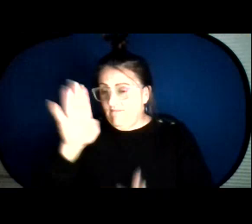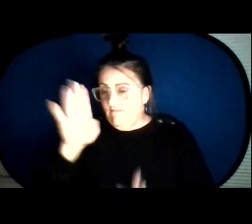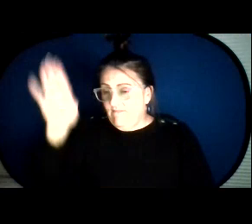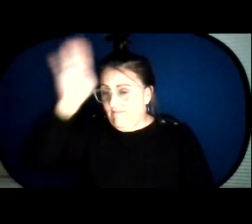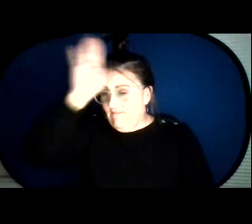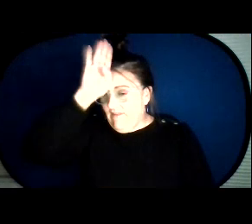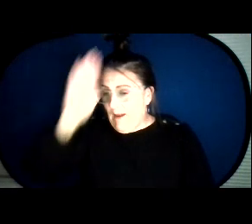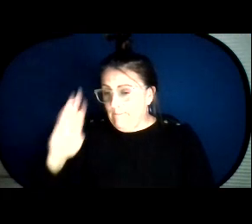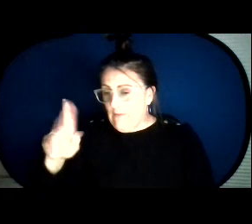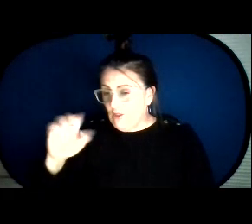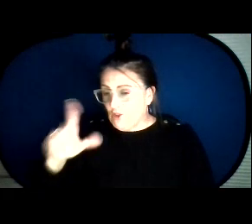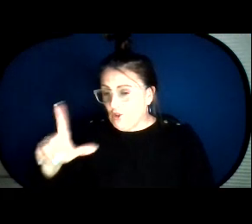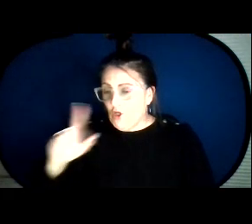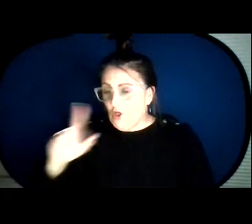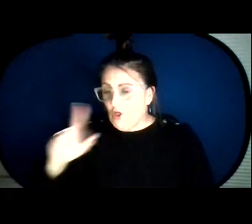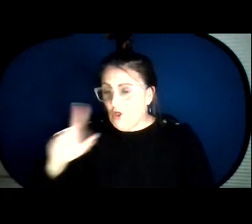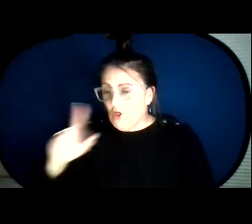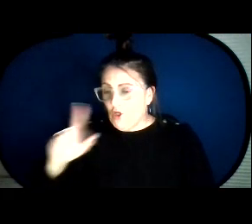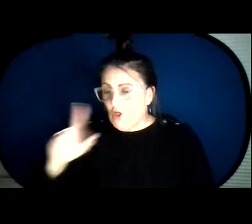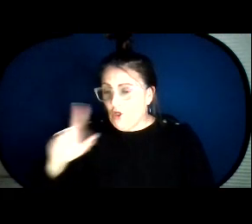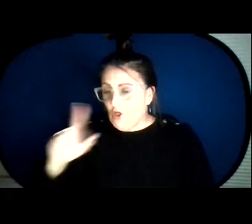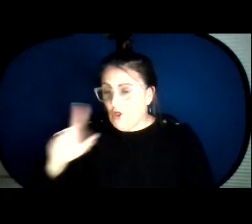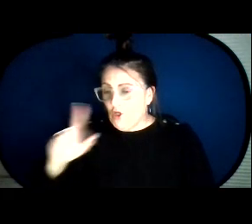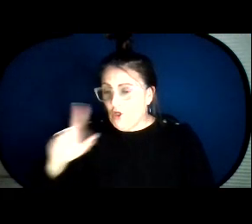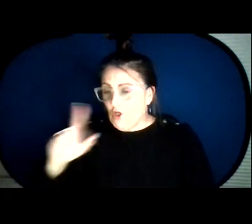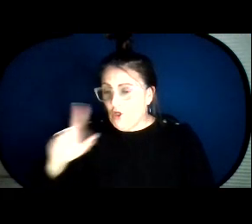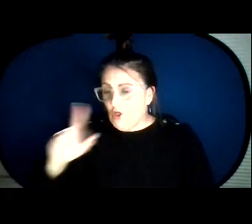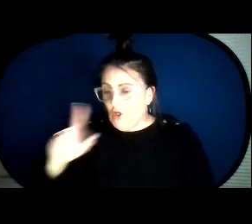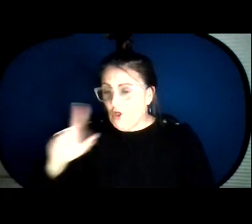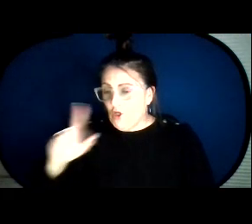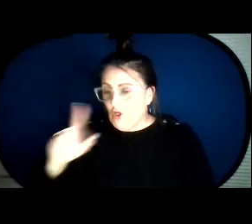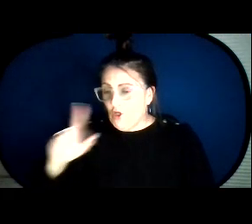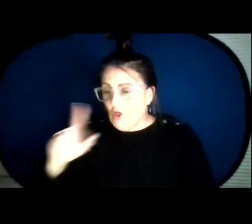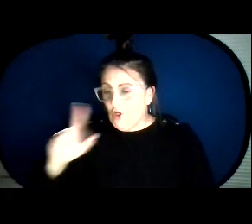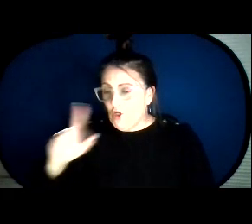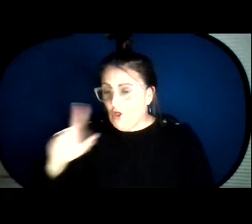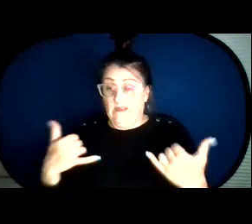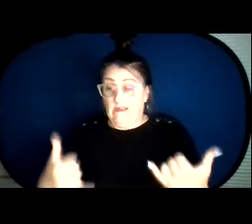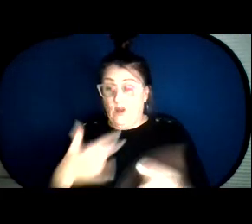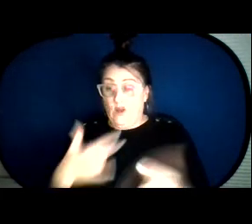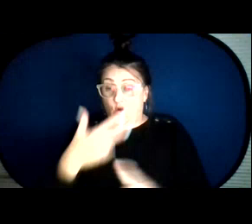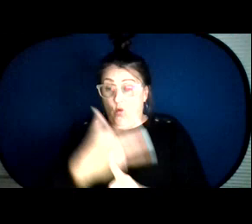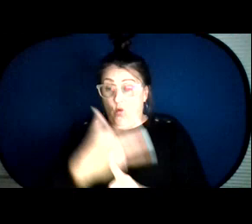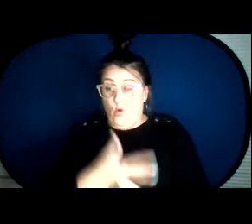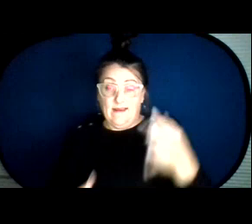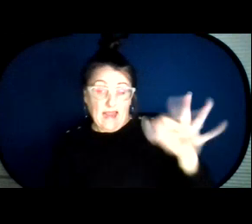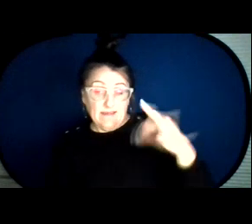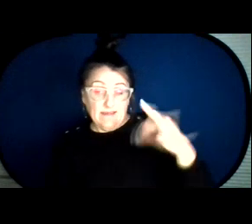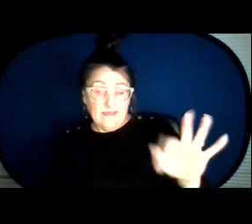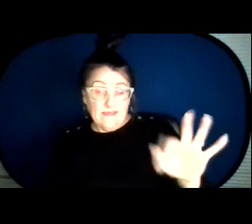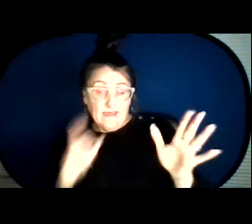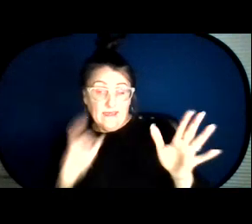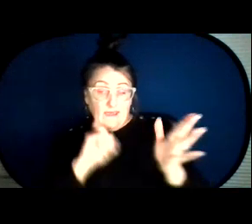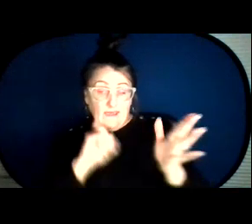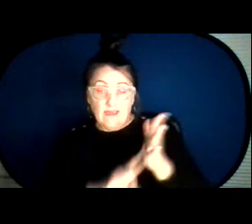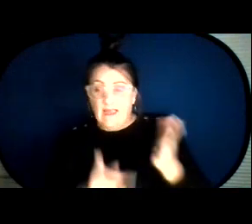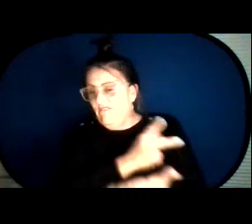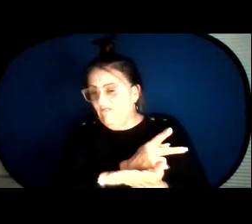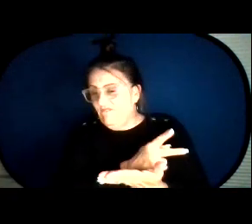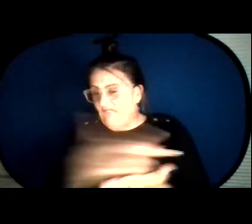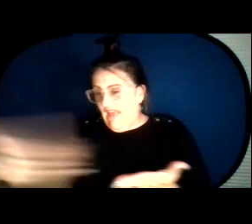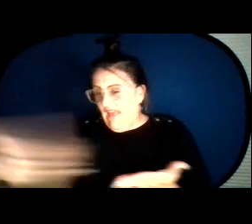inspect properties within the state's right-of-way. As of this quarter, 19 inspections are considered failures, an